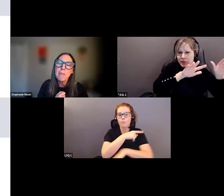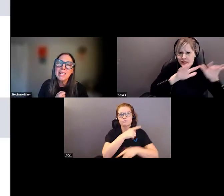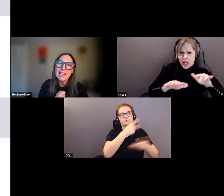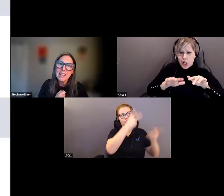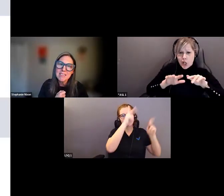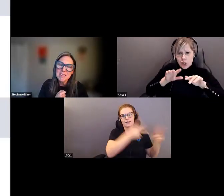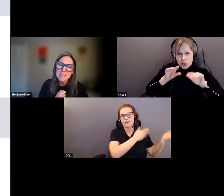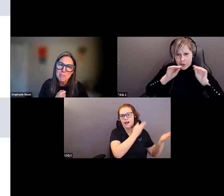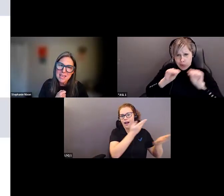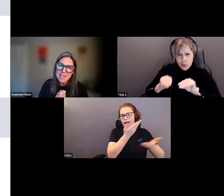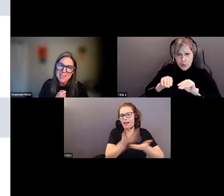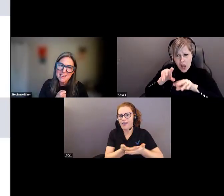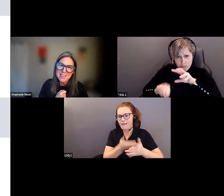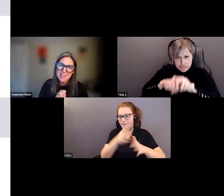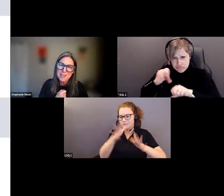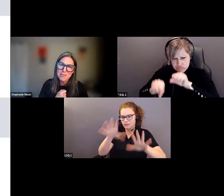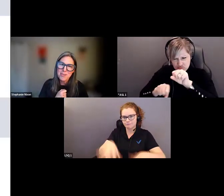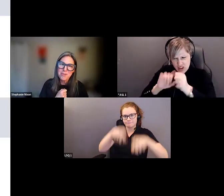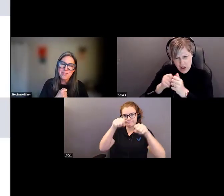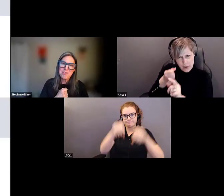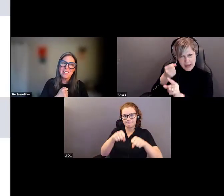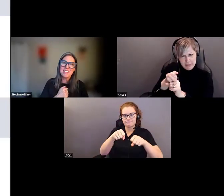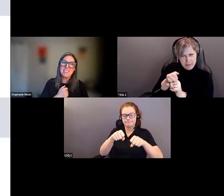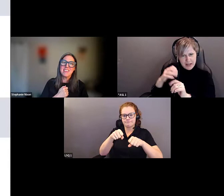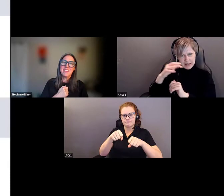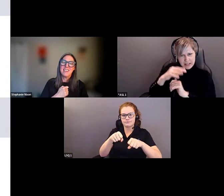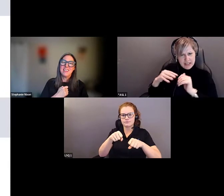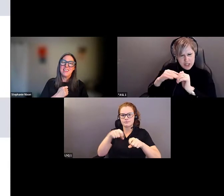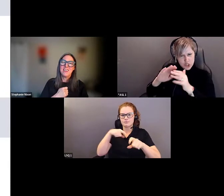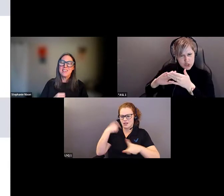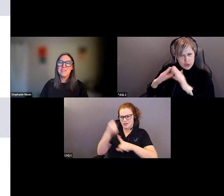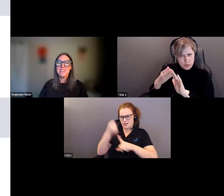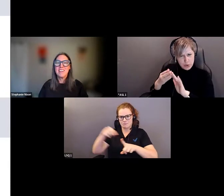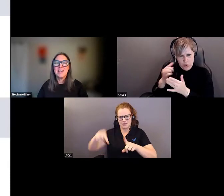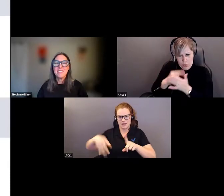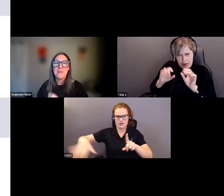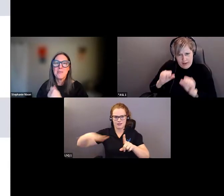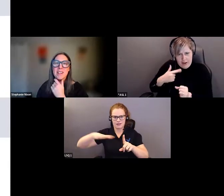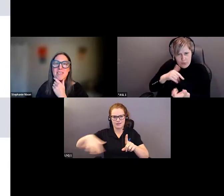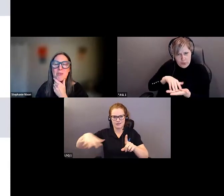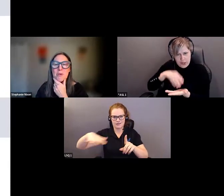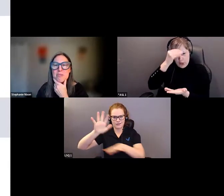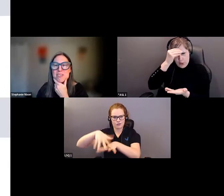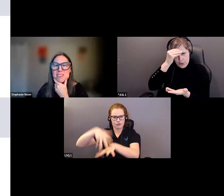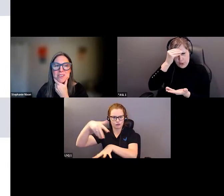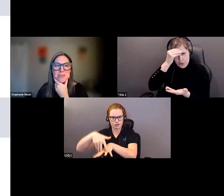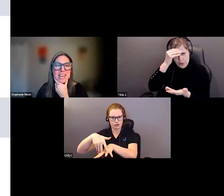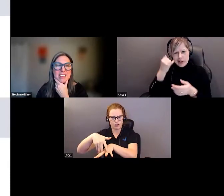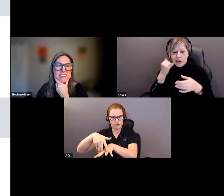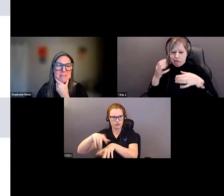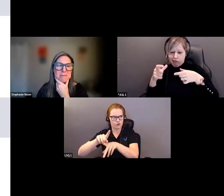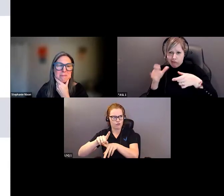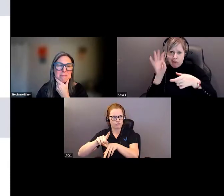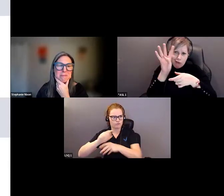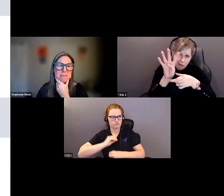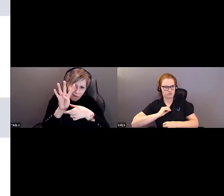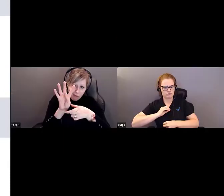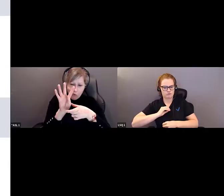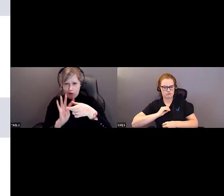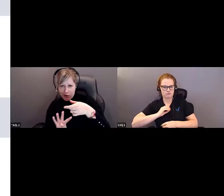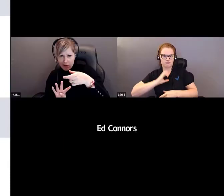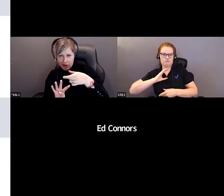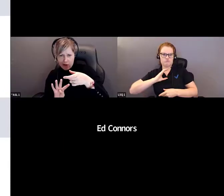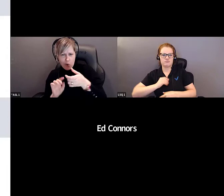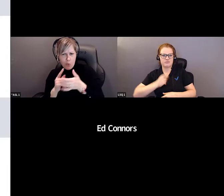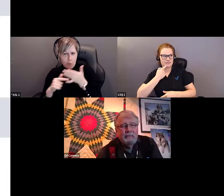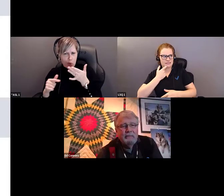and what might lessons be for those of us on different sides of coins? So over to you, Ed.